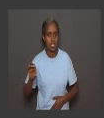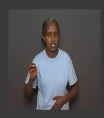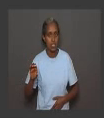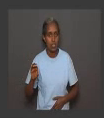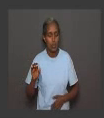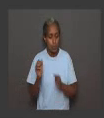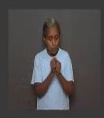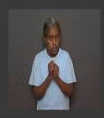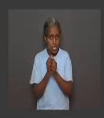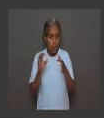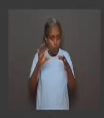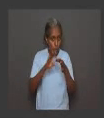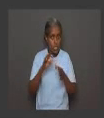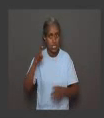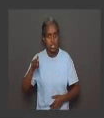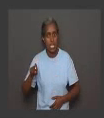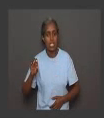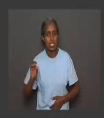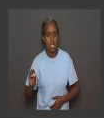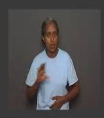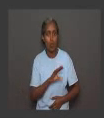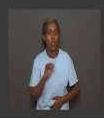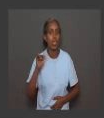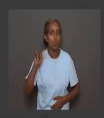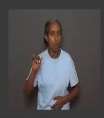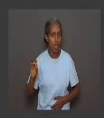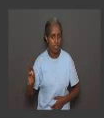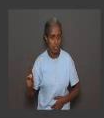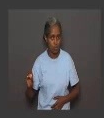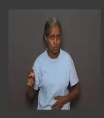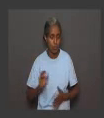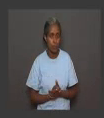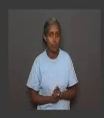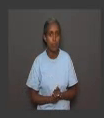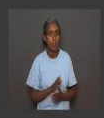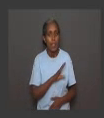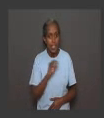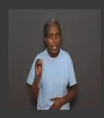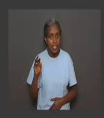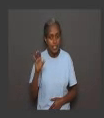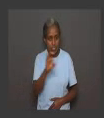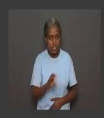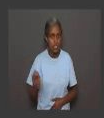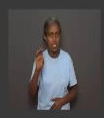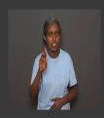with coordinates x0 and y0 and radius